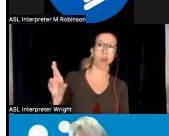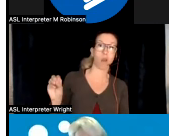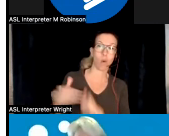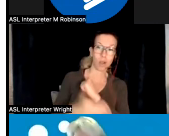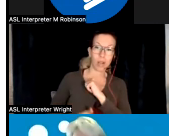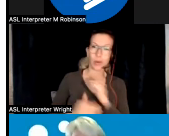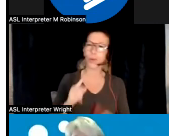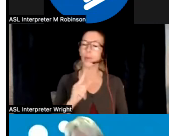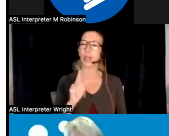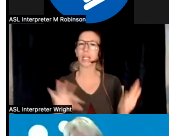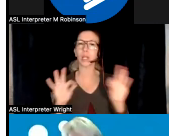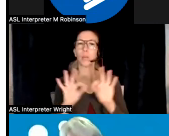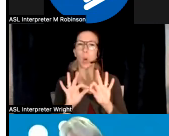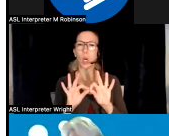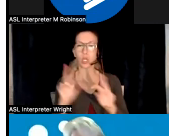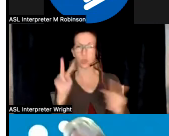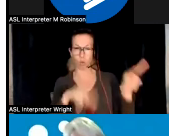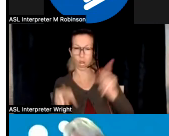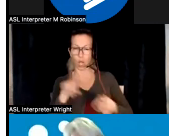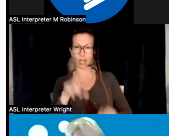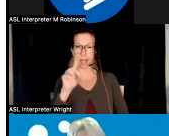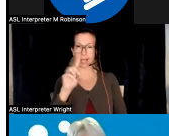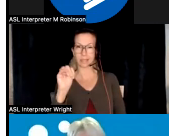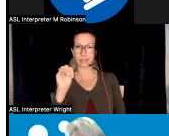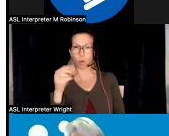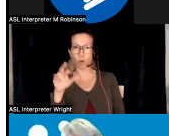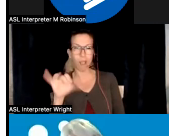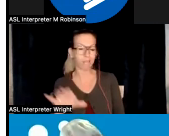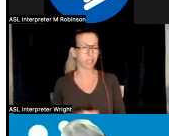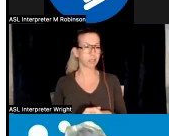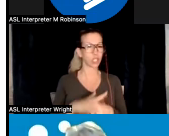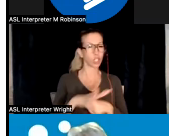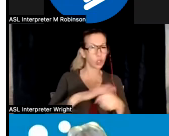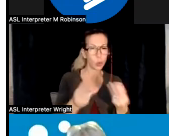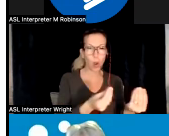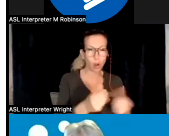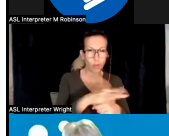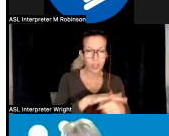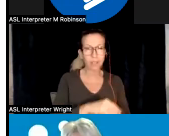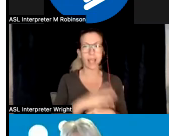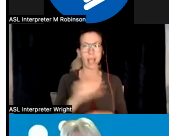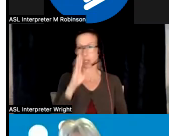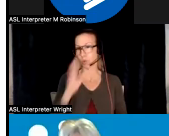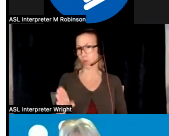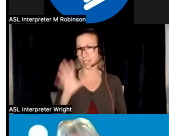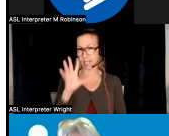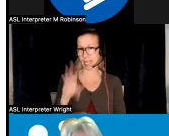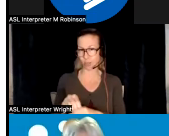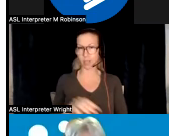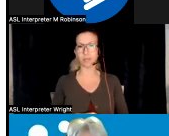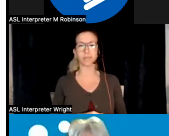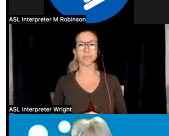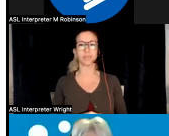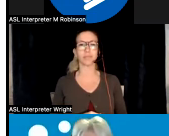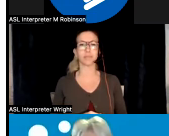it's really important, again, to look at demographics, looking at geography, and looking at direct engagement. And what I really like about